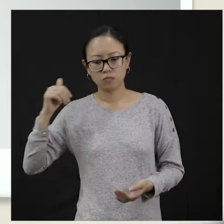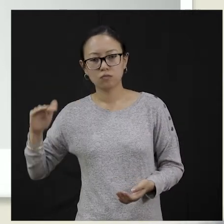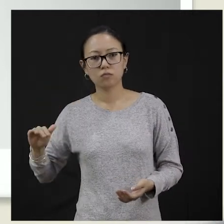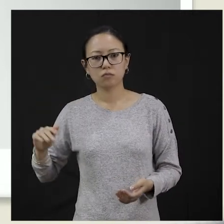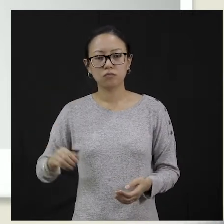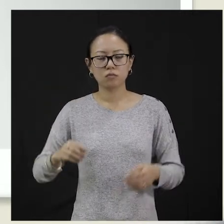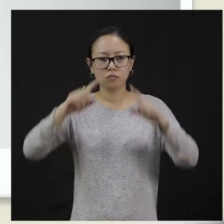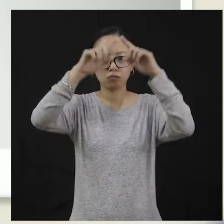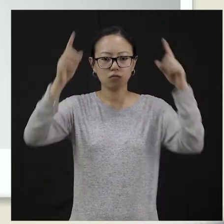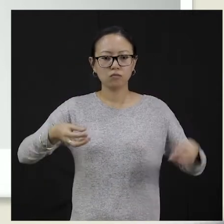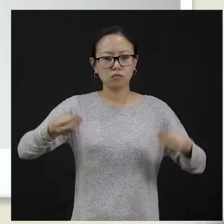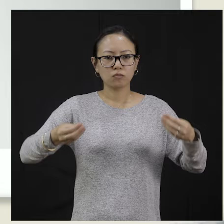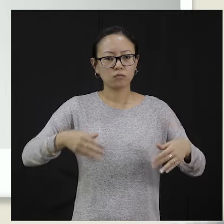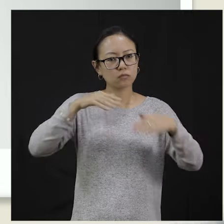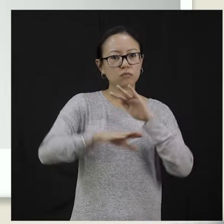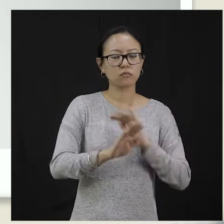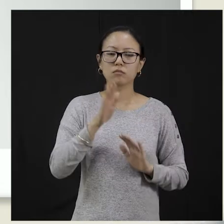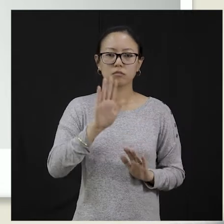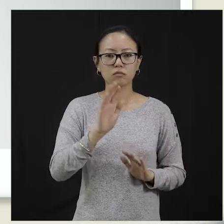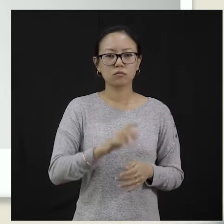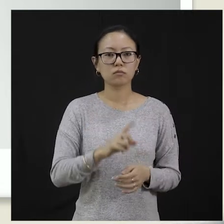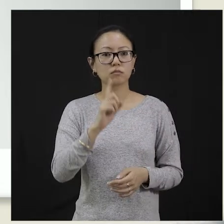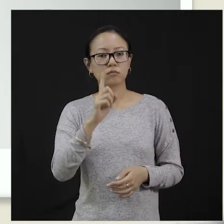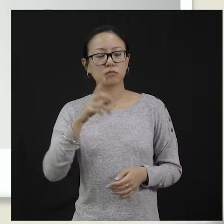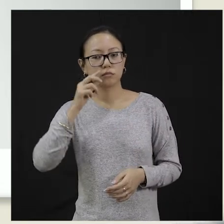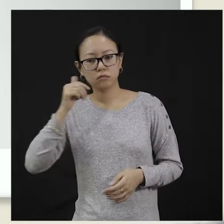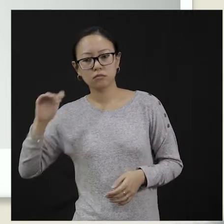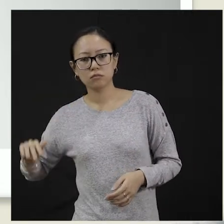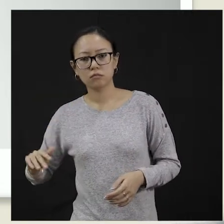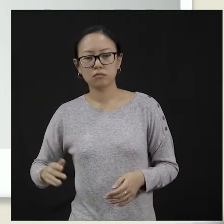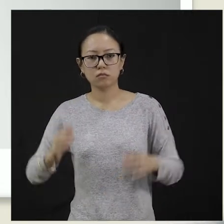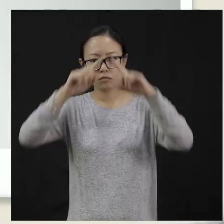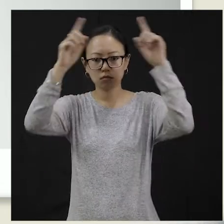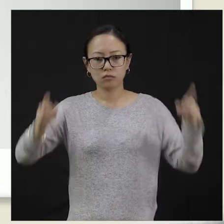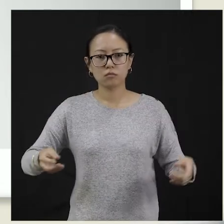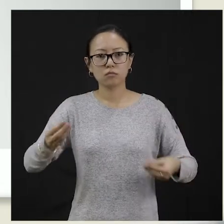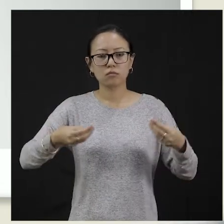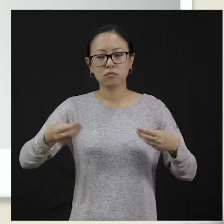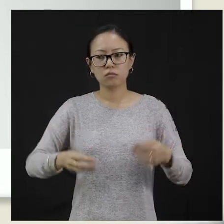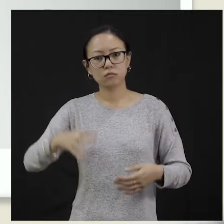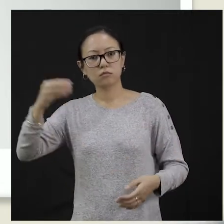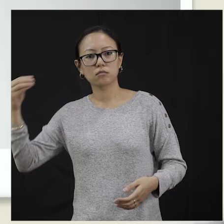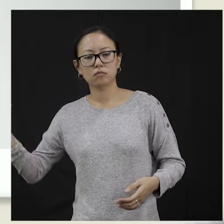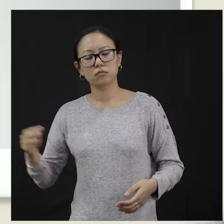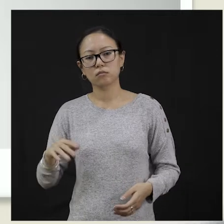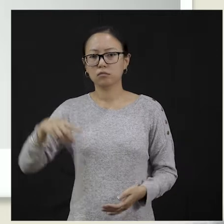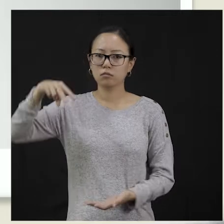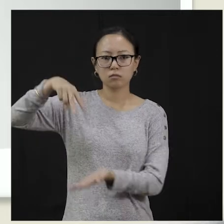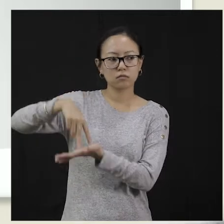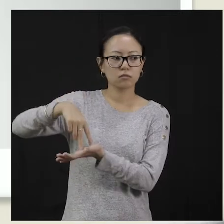right? Then tell me, who is inside the sweet shop? Yes, Kevi is inside the sweet